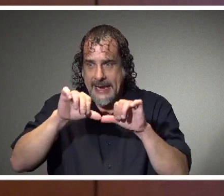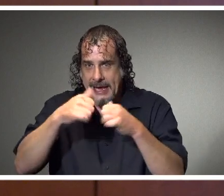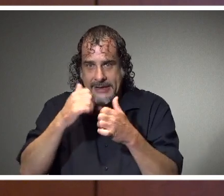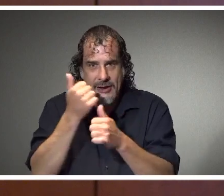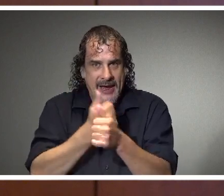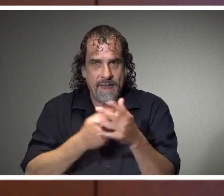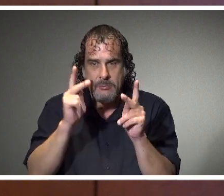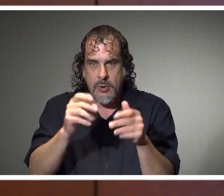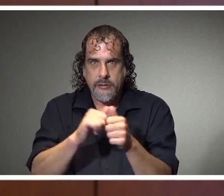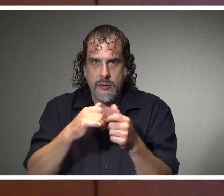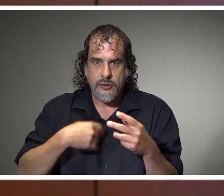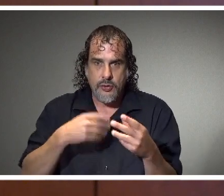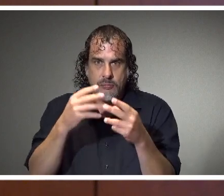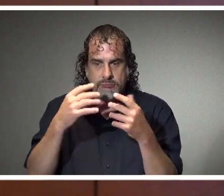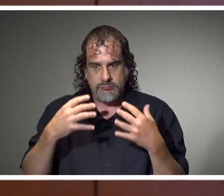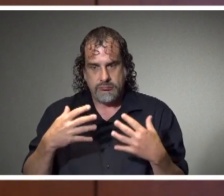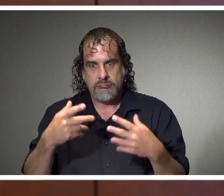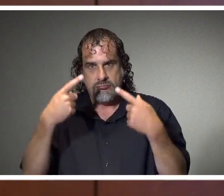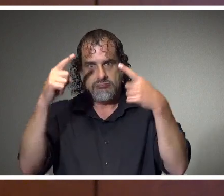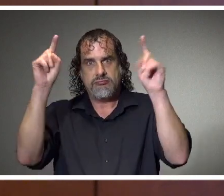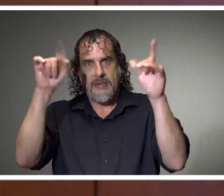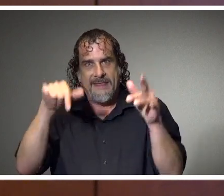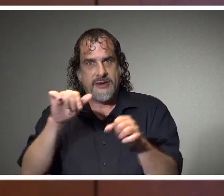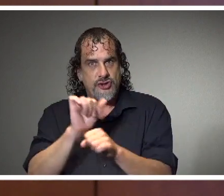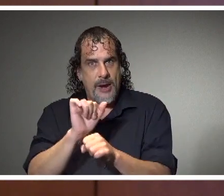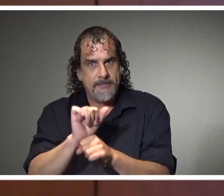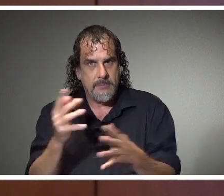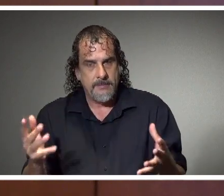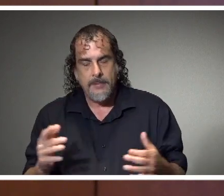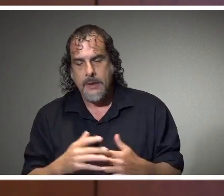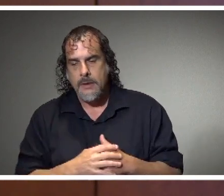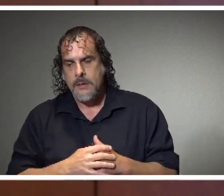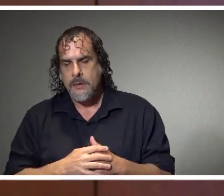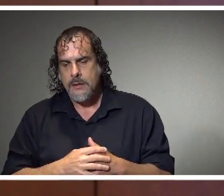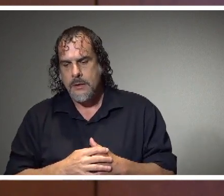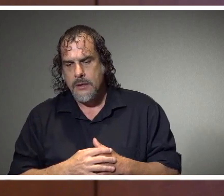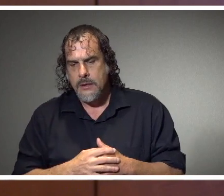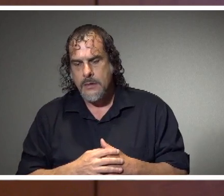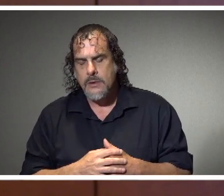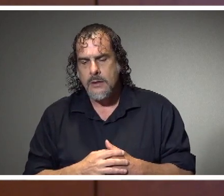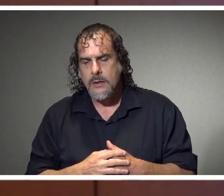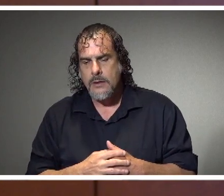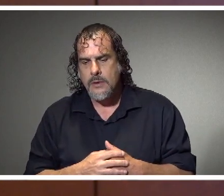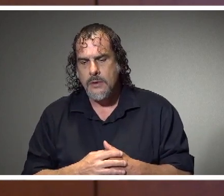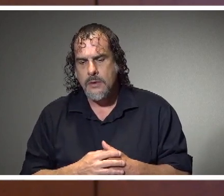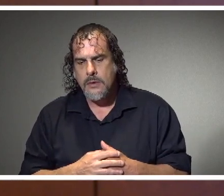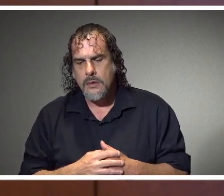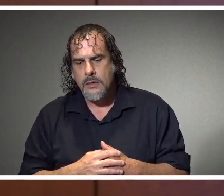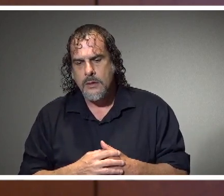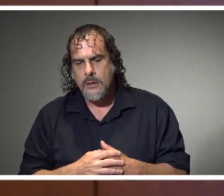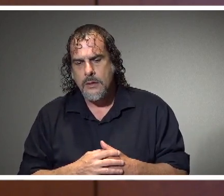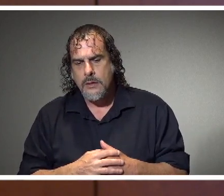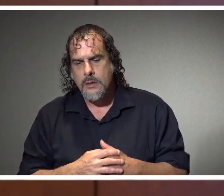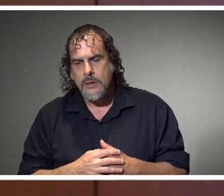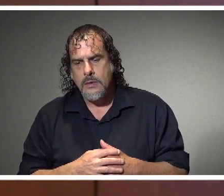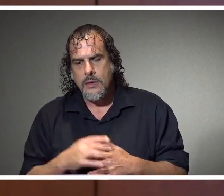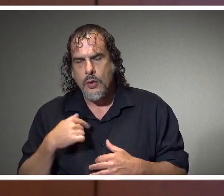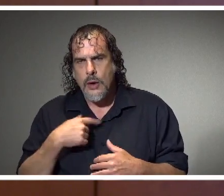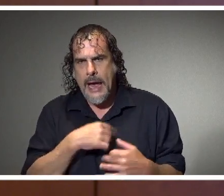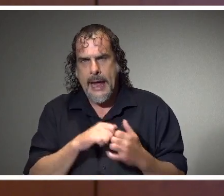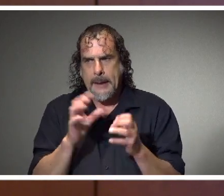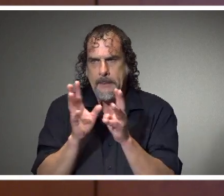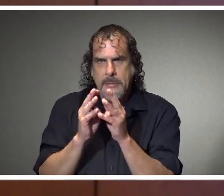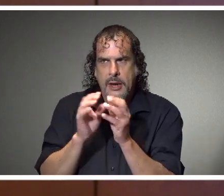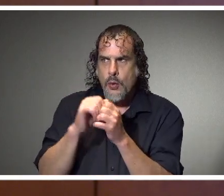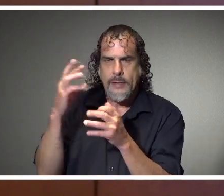this off. Real good meetings this morning with our Codell congregation up in Washington.